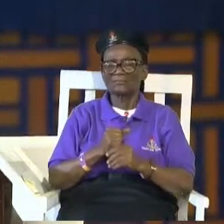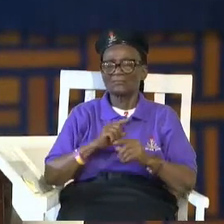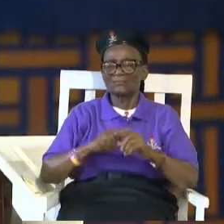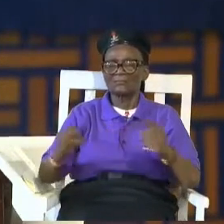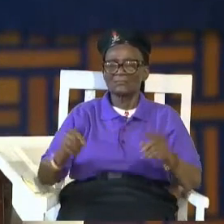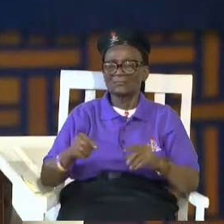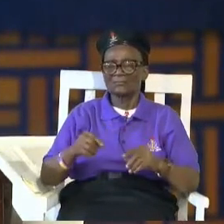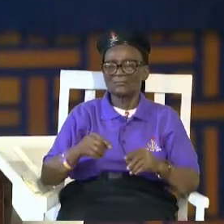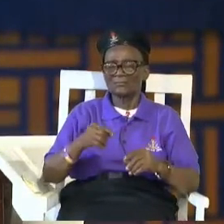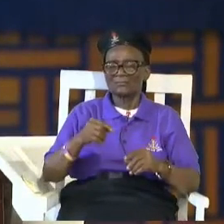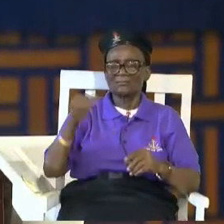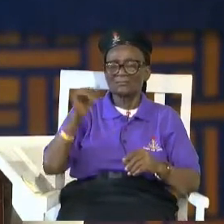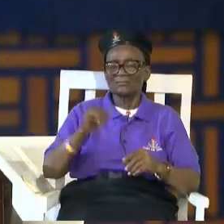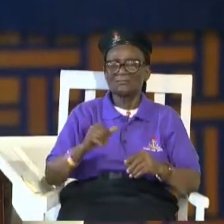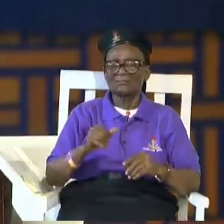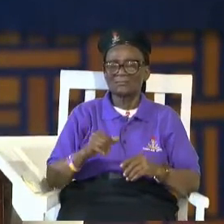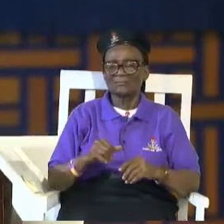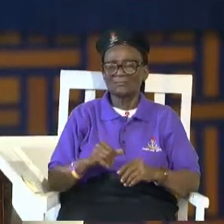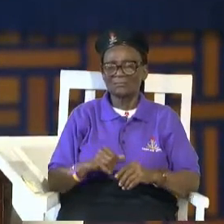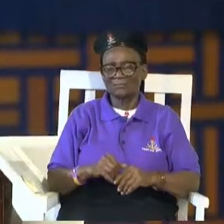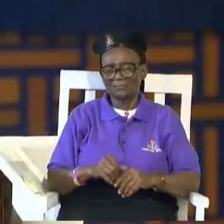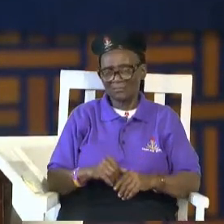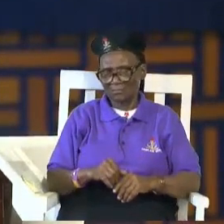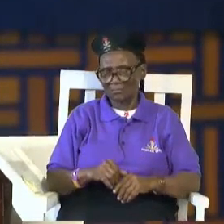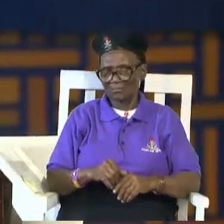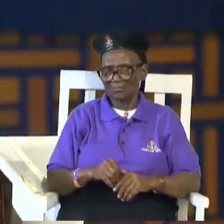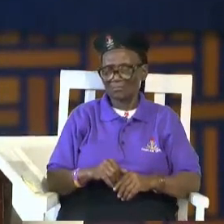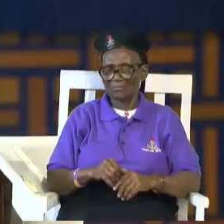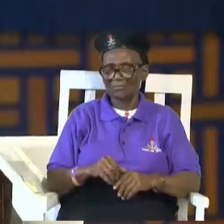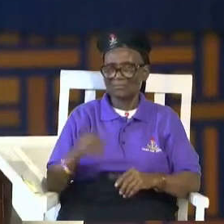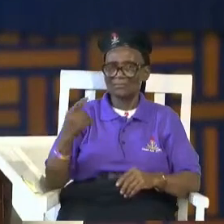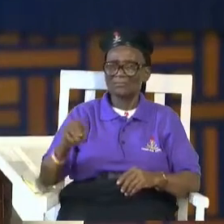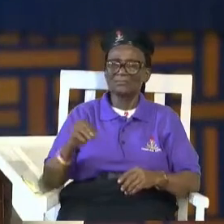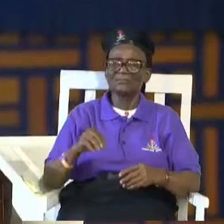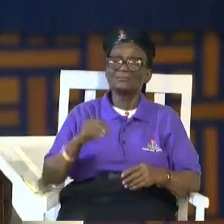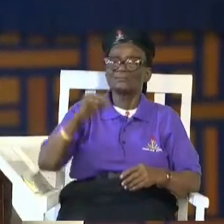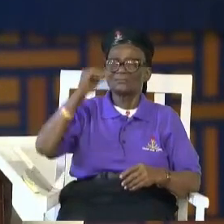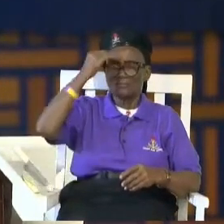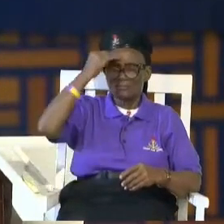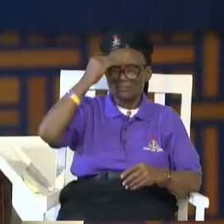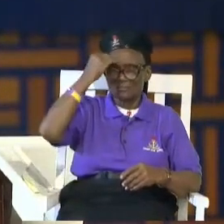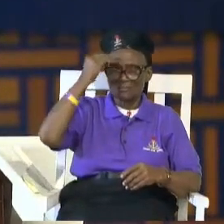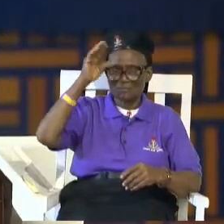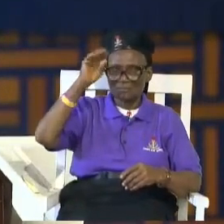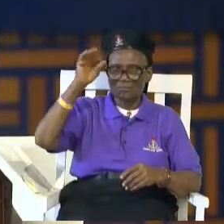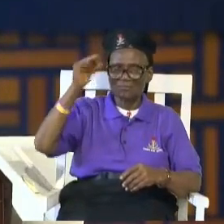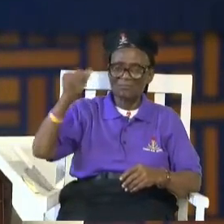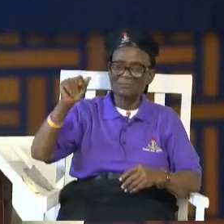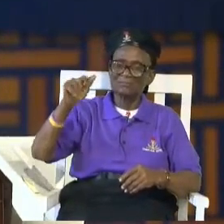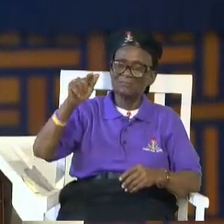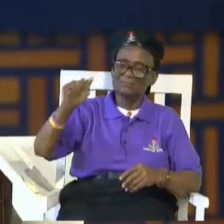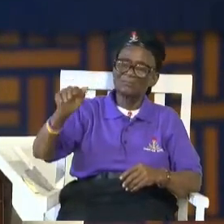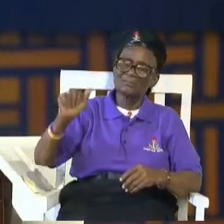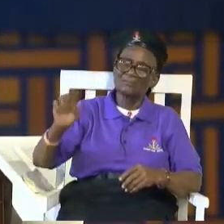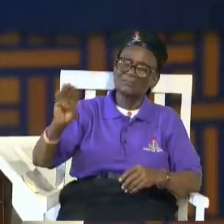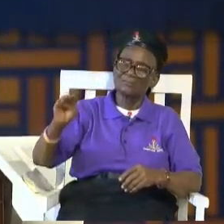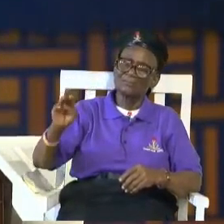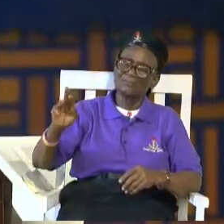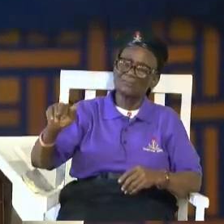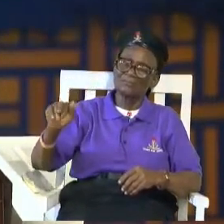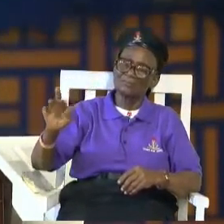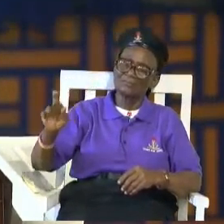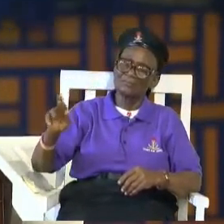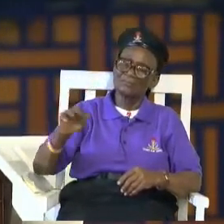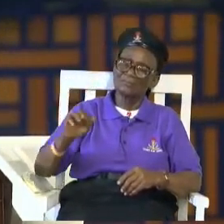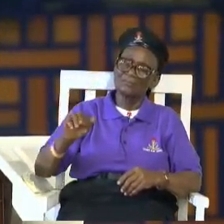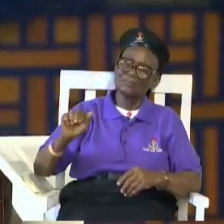they got it by worshiping God first. The madman of Gadara couldn't talk. The demons